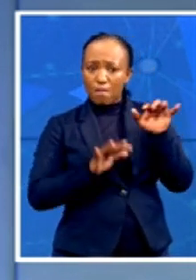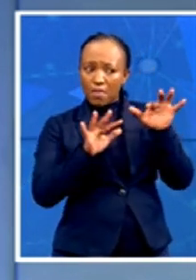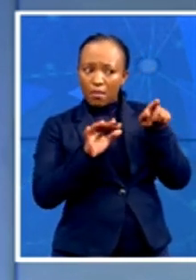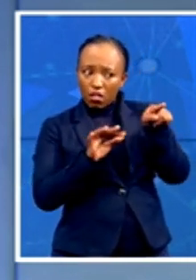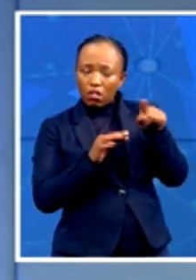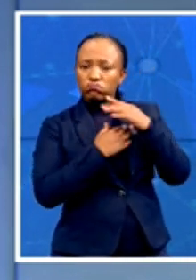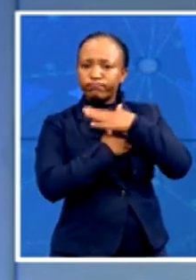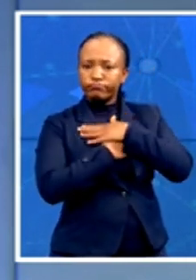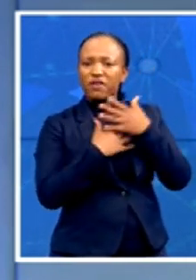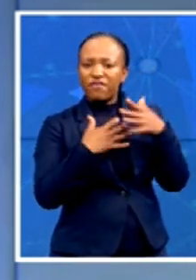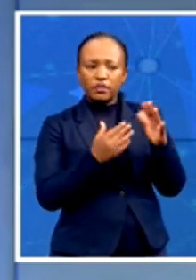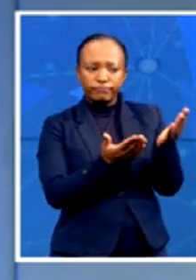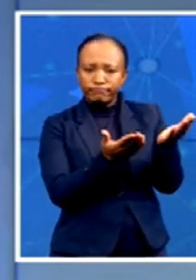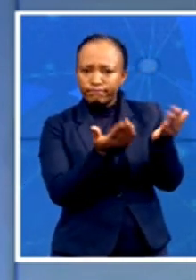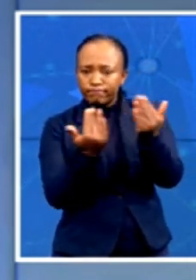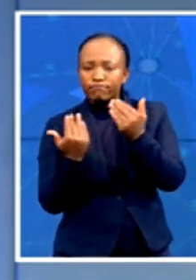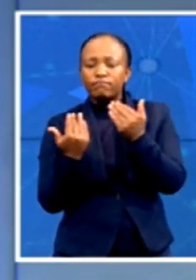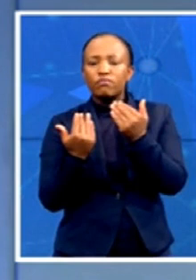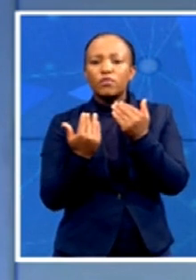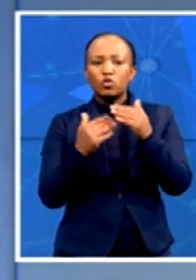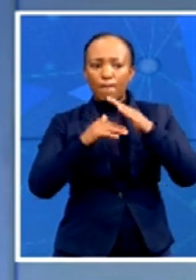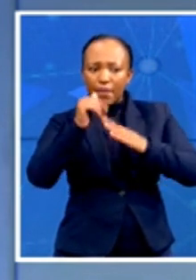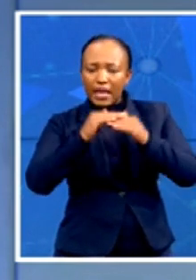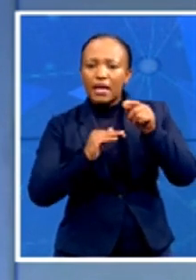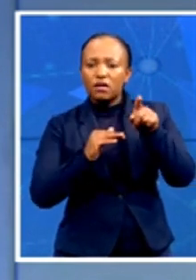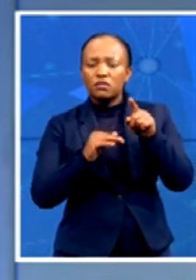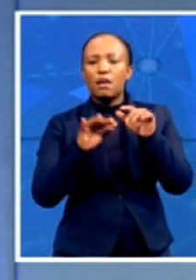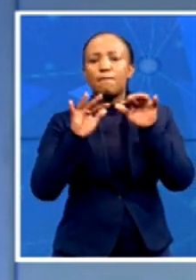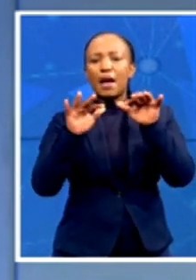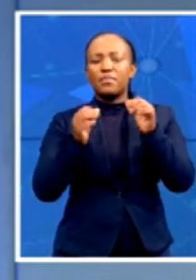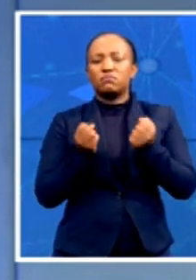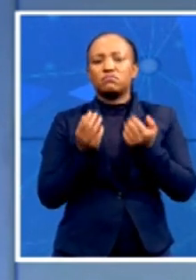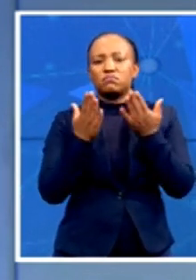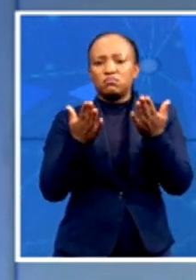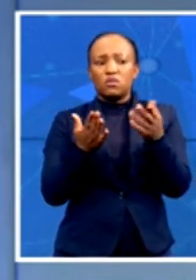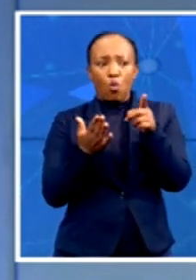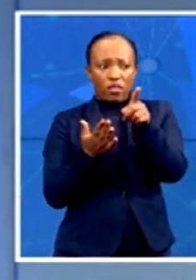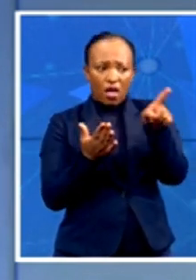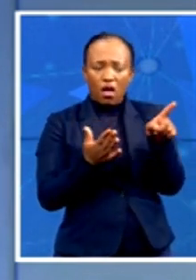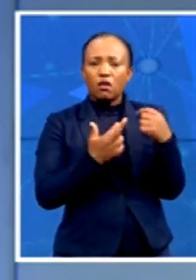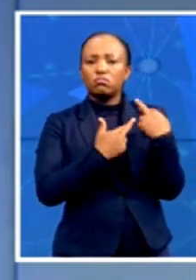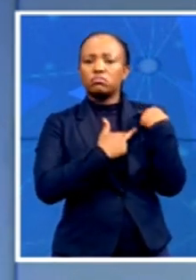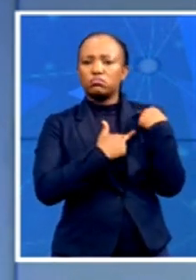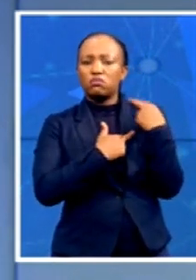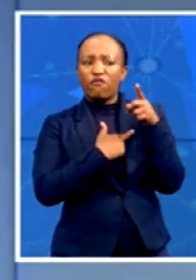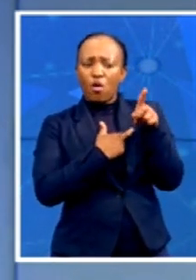servants who are tasked with the delivery of ambitious